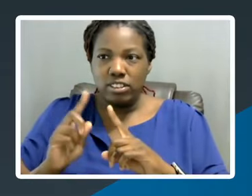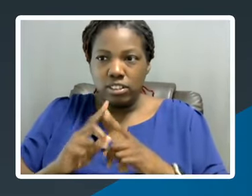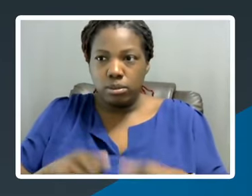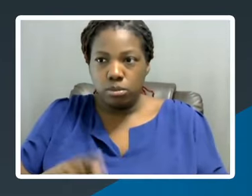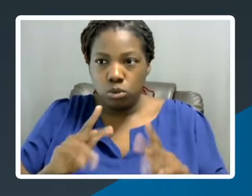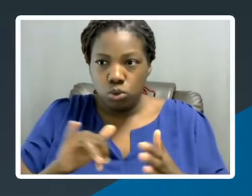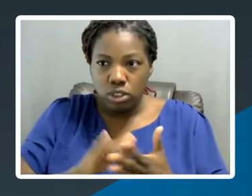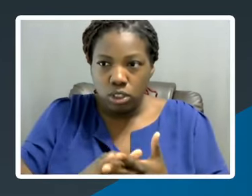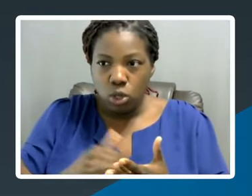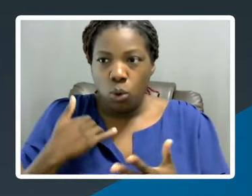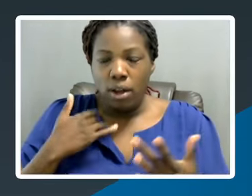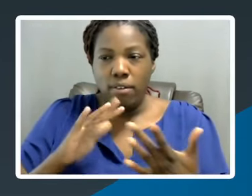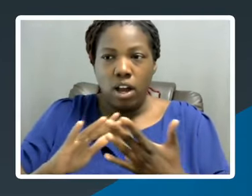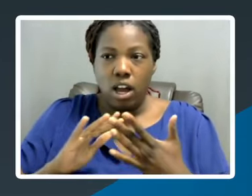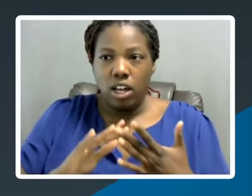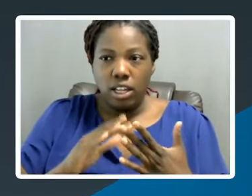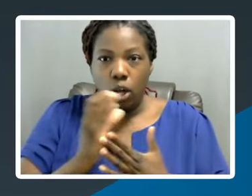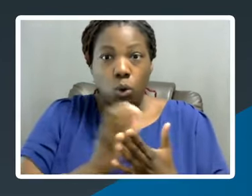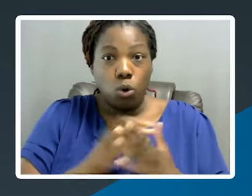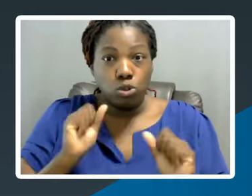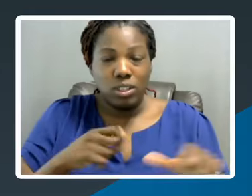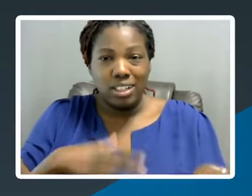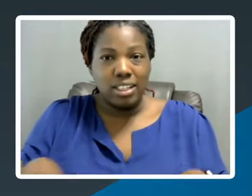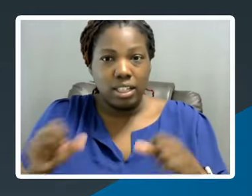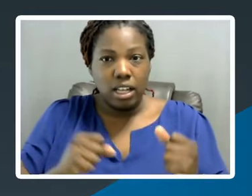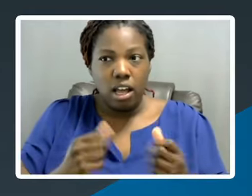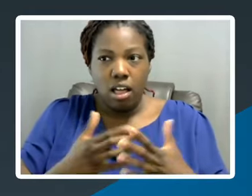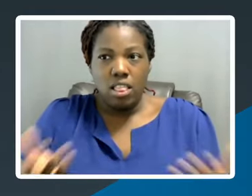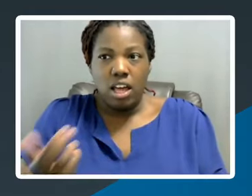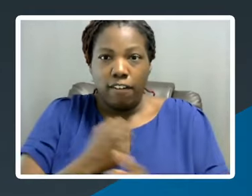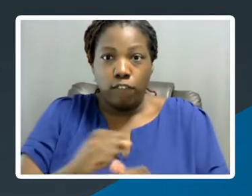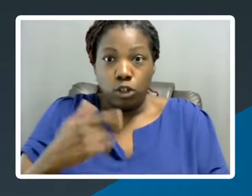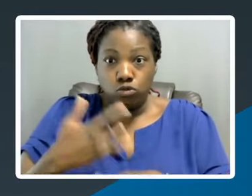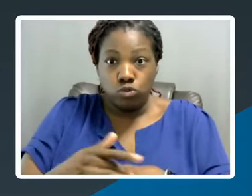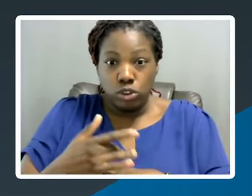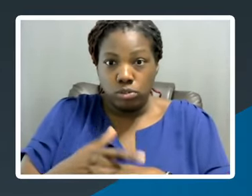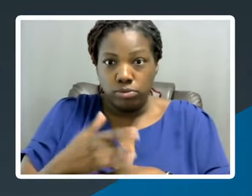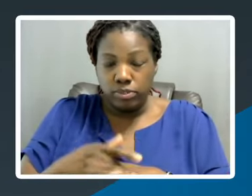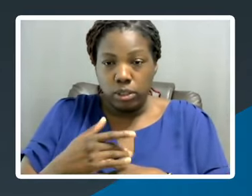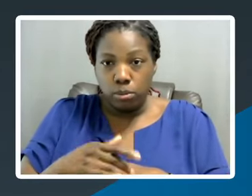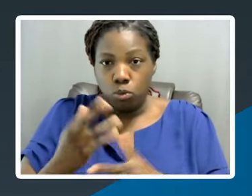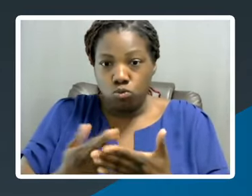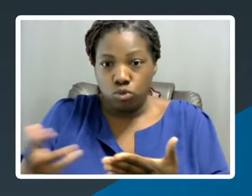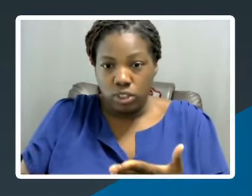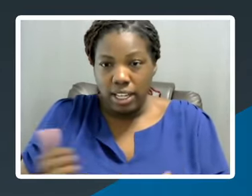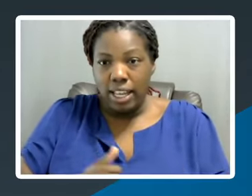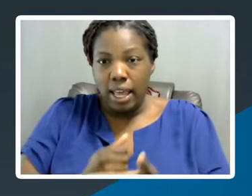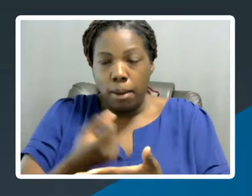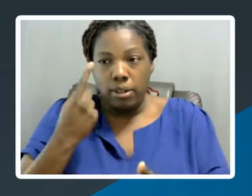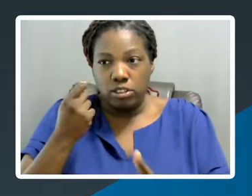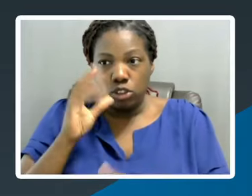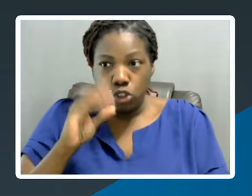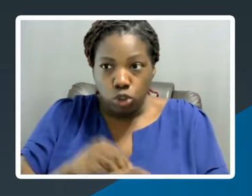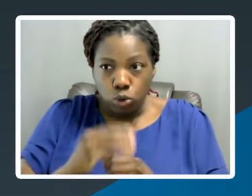online courses that you can take. We also have a whole bunch of free resources that are available just right. to help understand, including some lessons